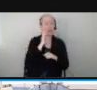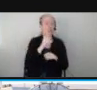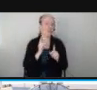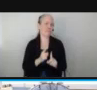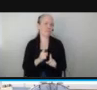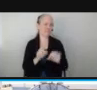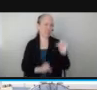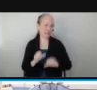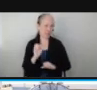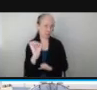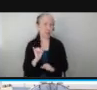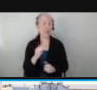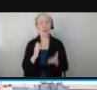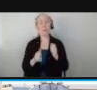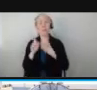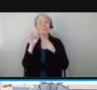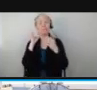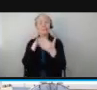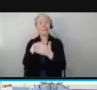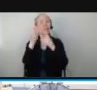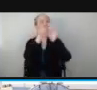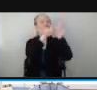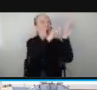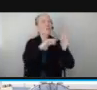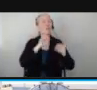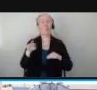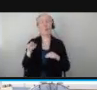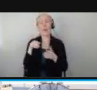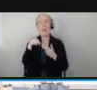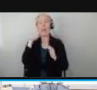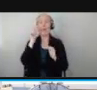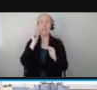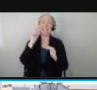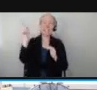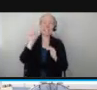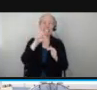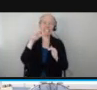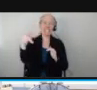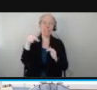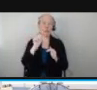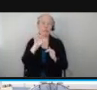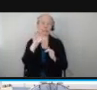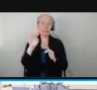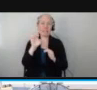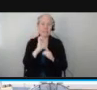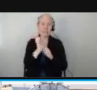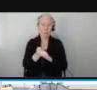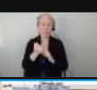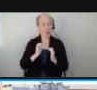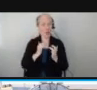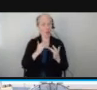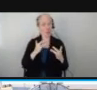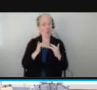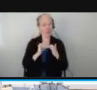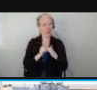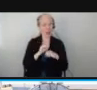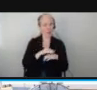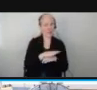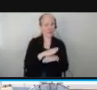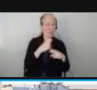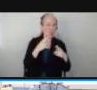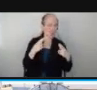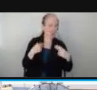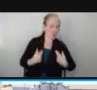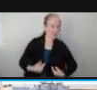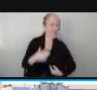astronomical observations. You'll study the effect of the deep space environment. We're going to be concerned about that on humans. We're also going to be concerned about on vehicle systems. We may even have